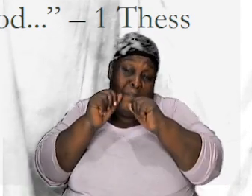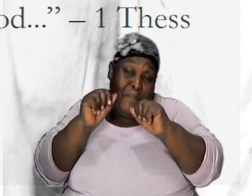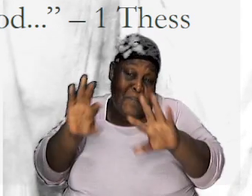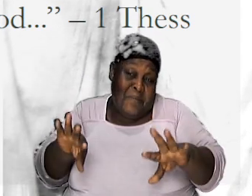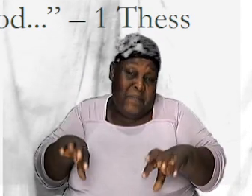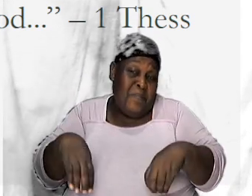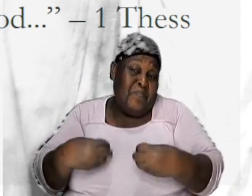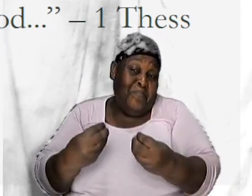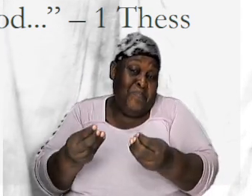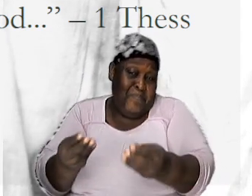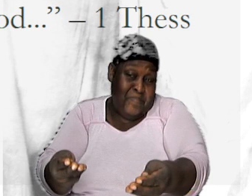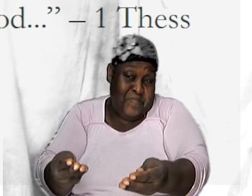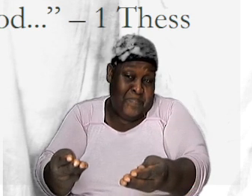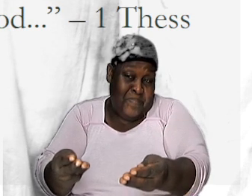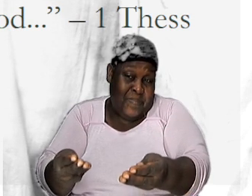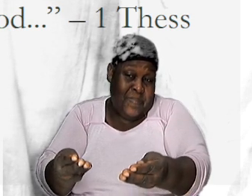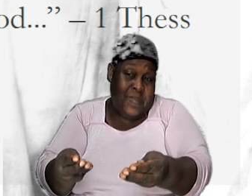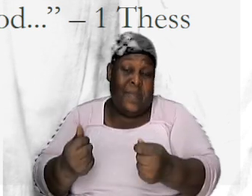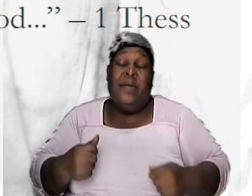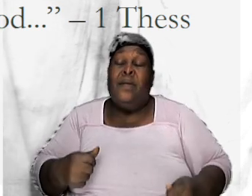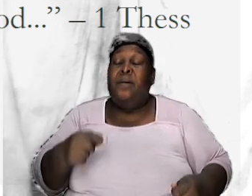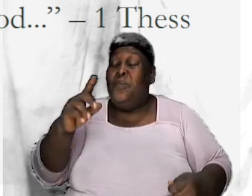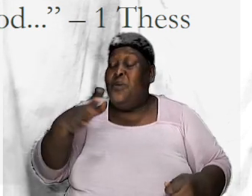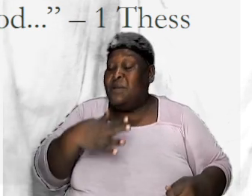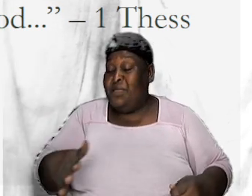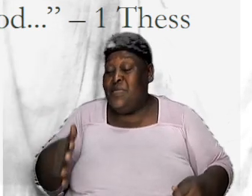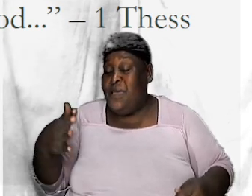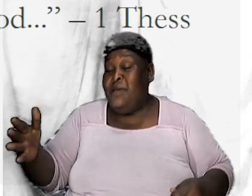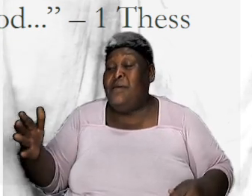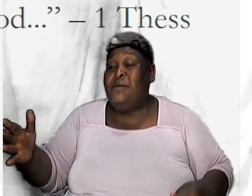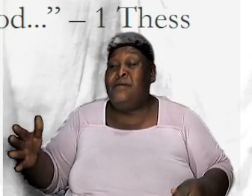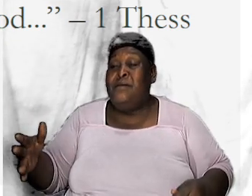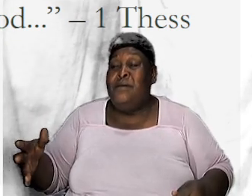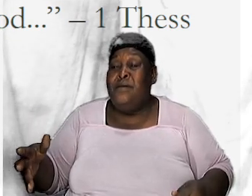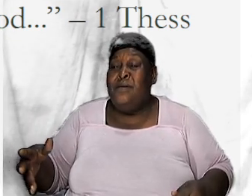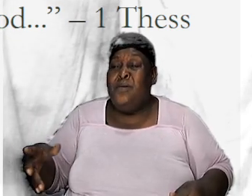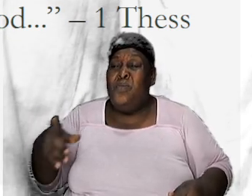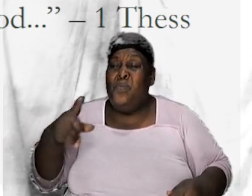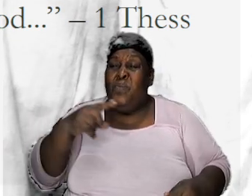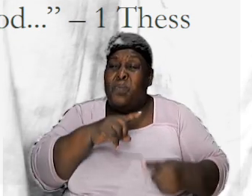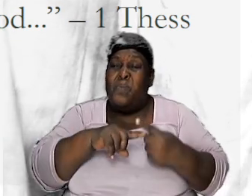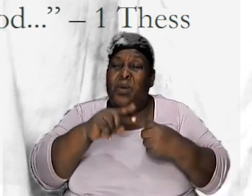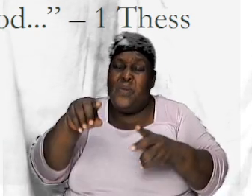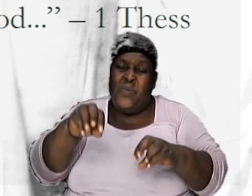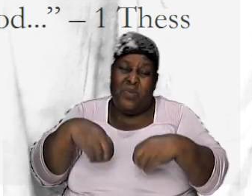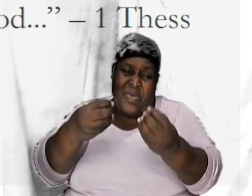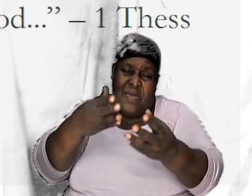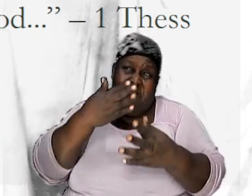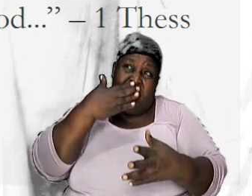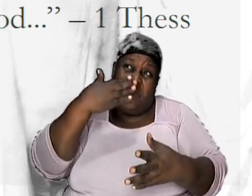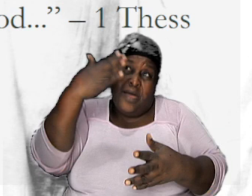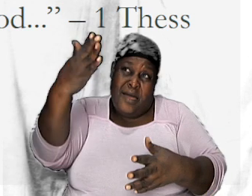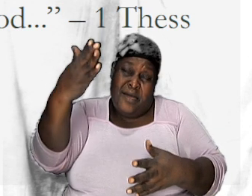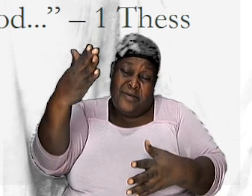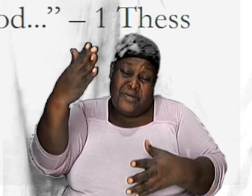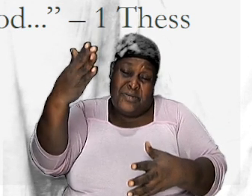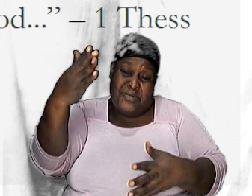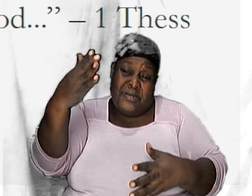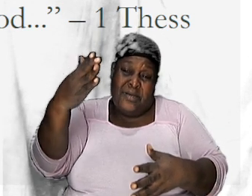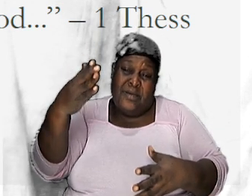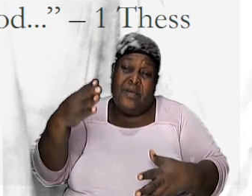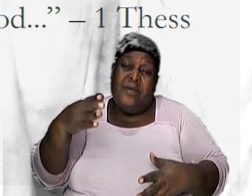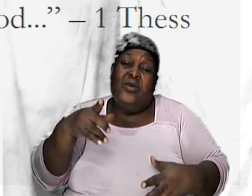provision. Amen. So one of the things that when you give thanks is really